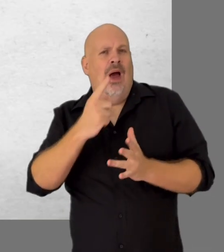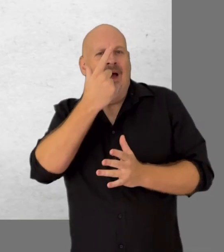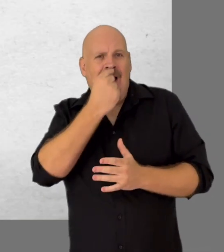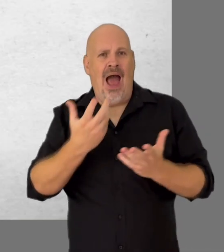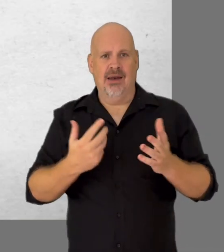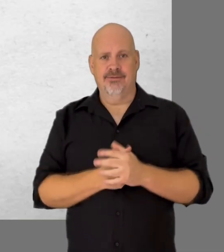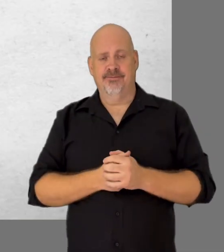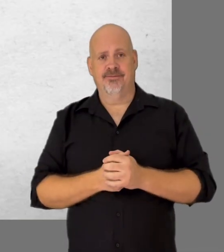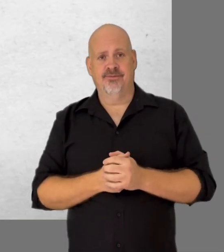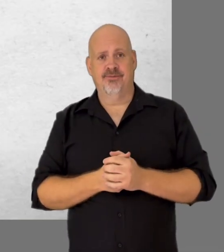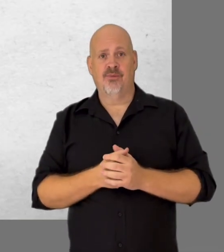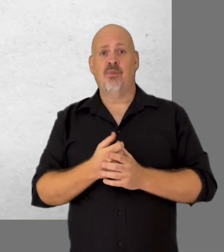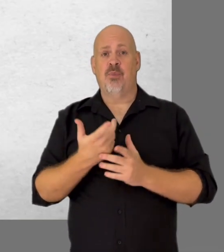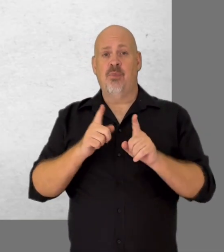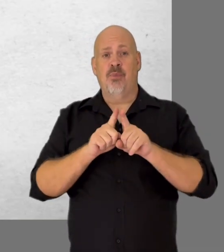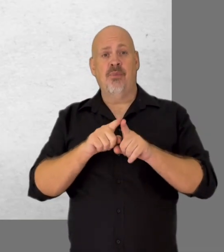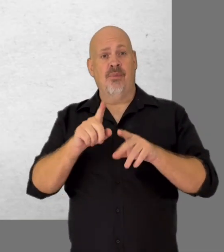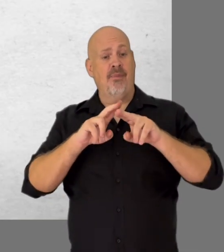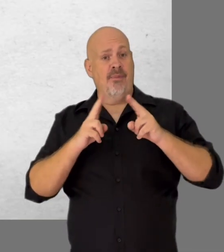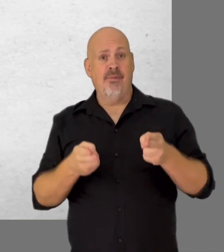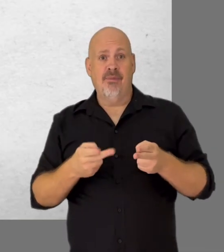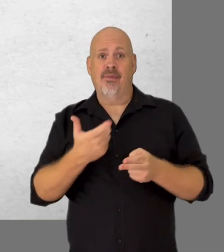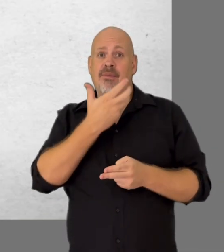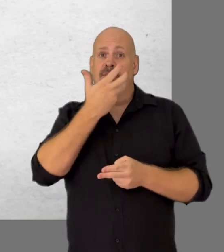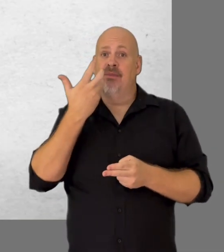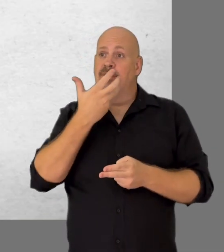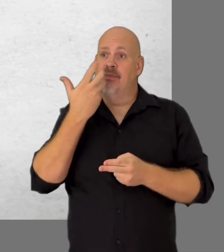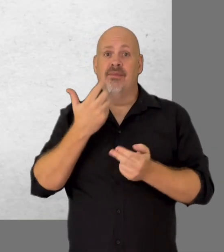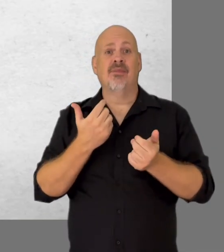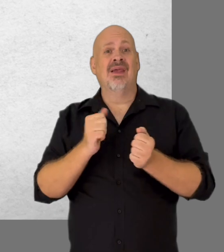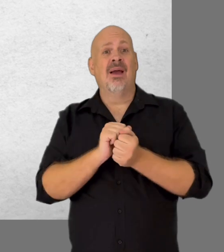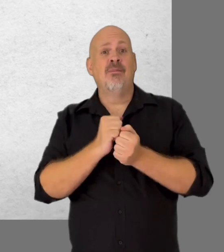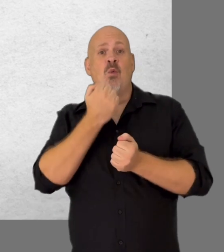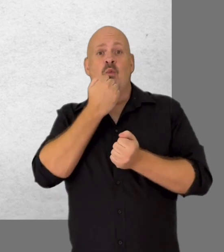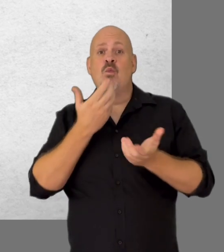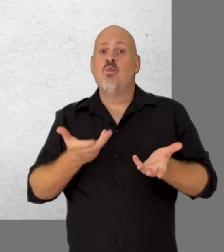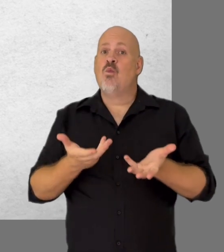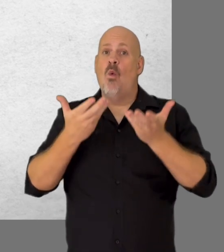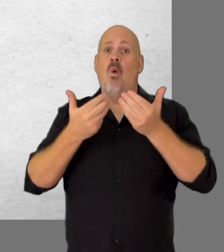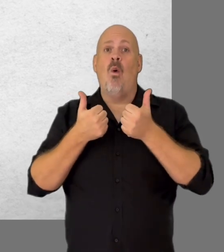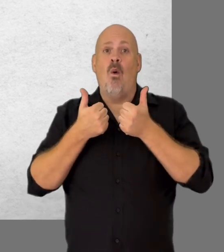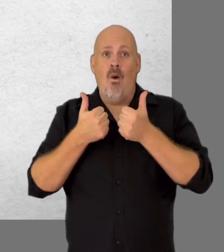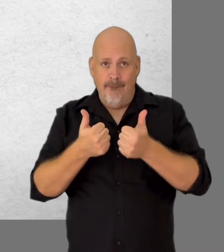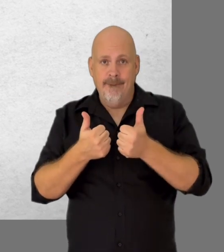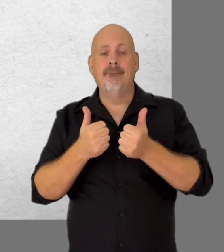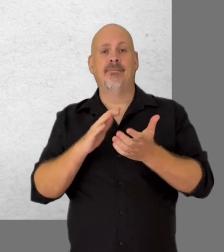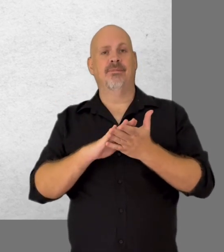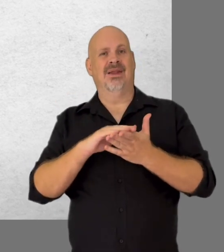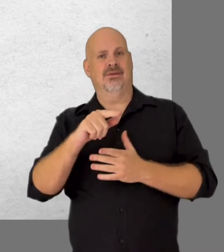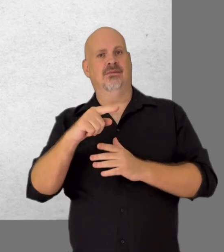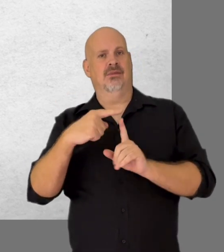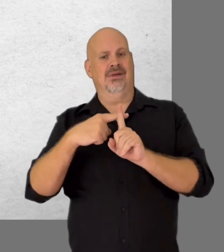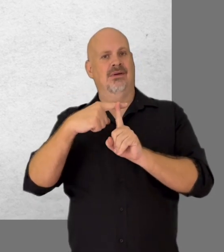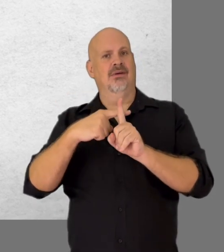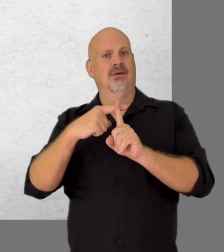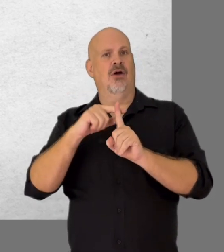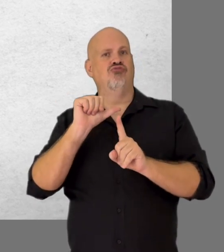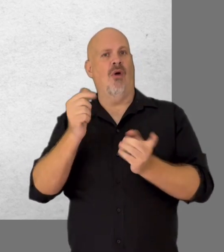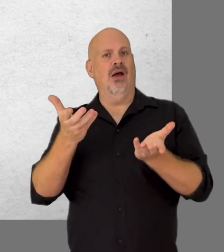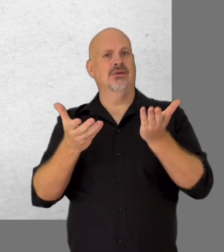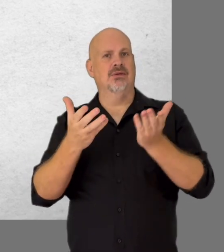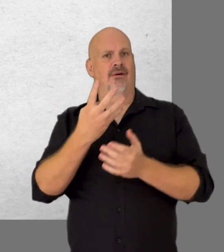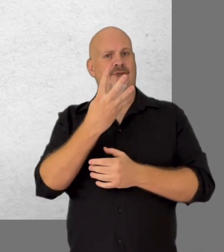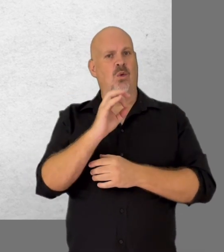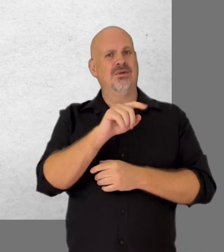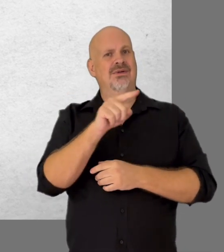Finally, make sure the water vapour generated in your home stays at a healthy level through proper heating to increase the holding capacity in the air,